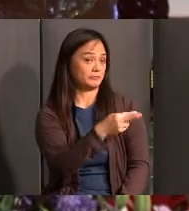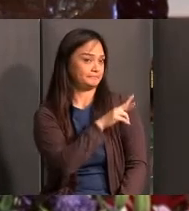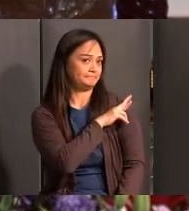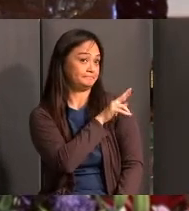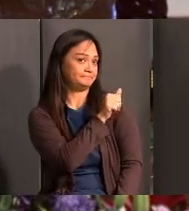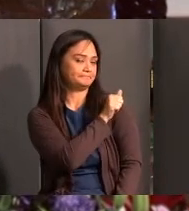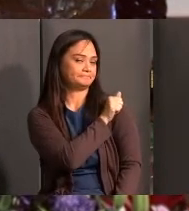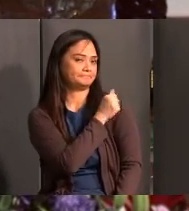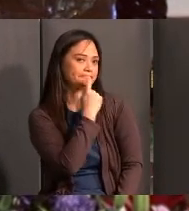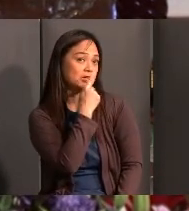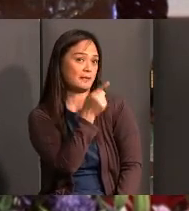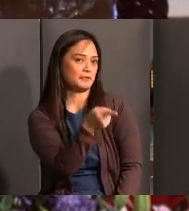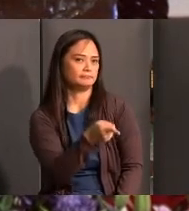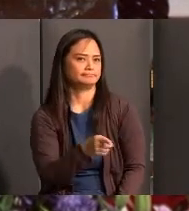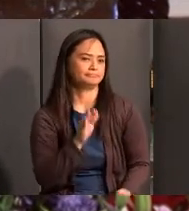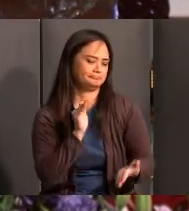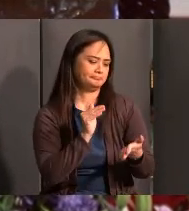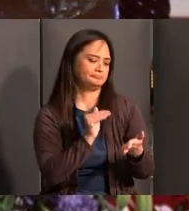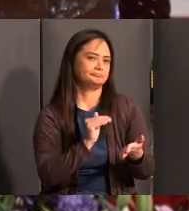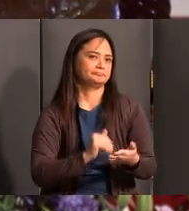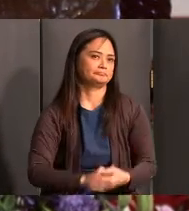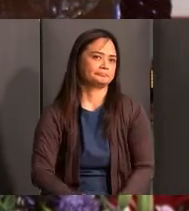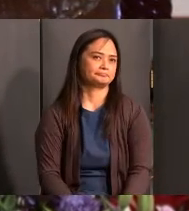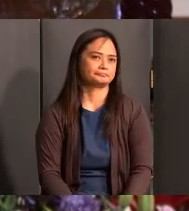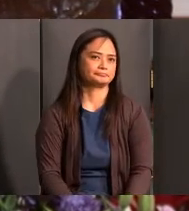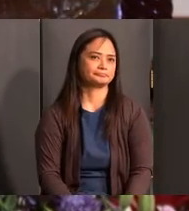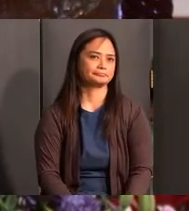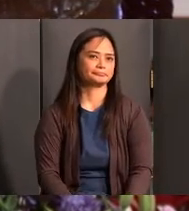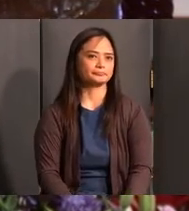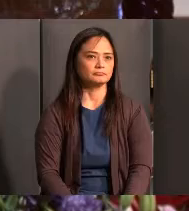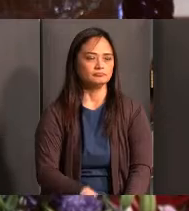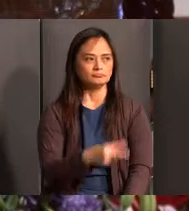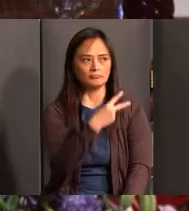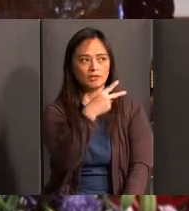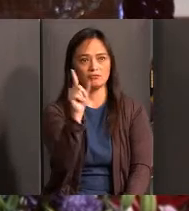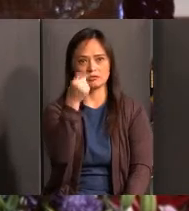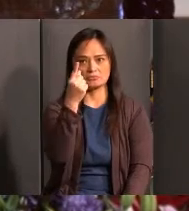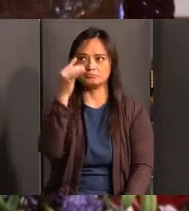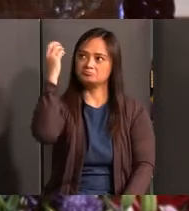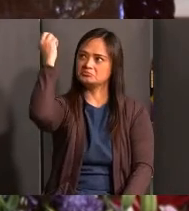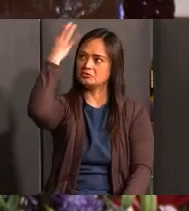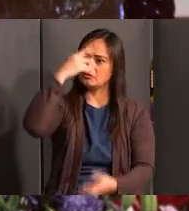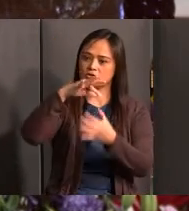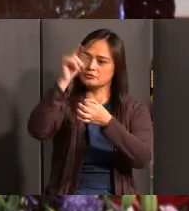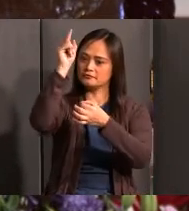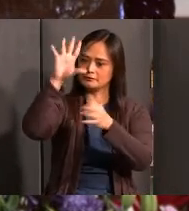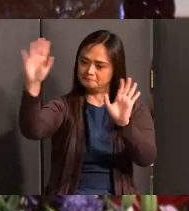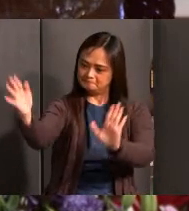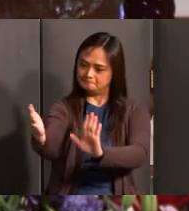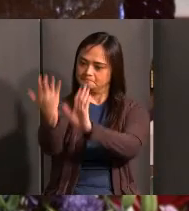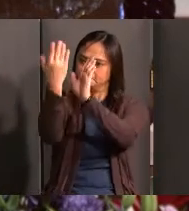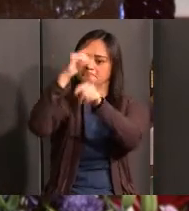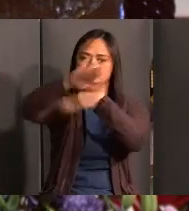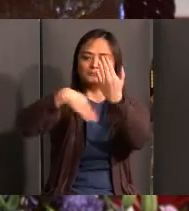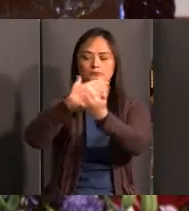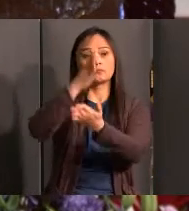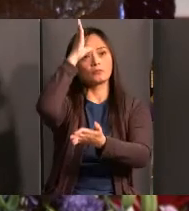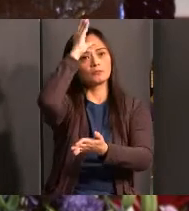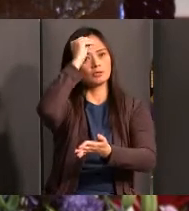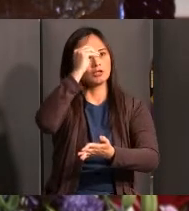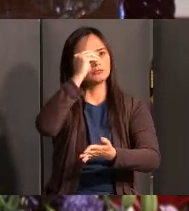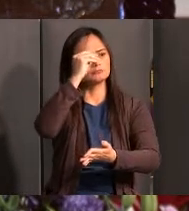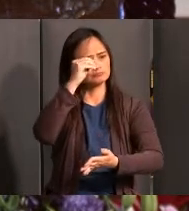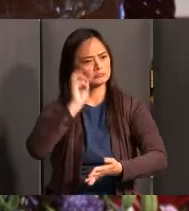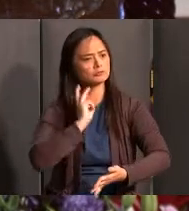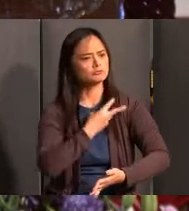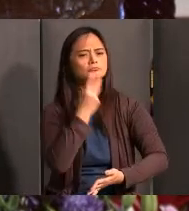no? And I began with verse 1, ang sabi, the grace of God appeared to all men. No? At doon nakita